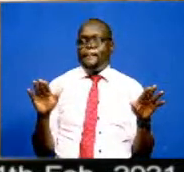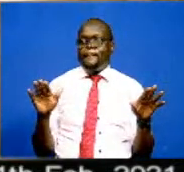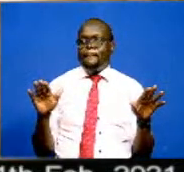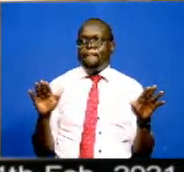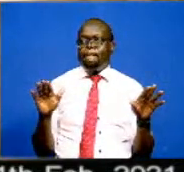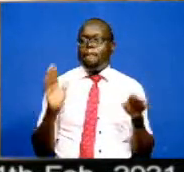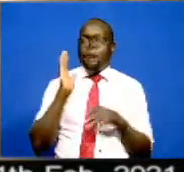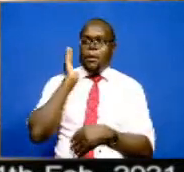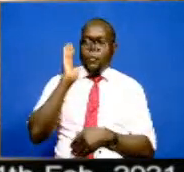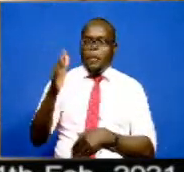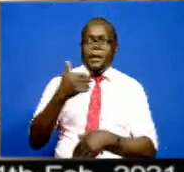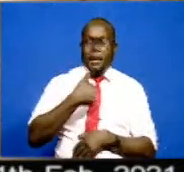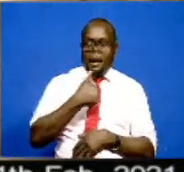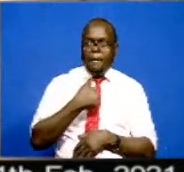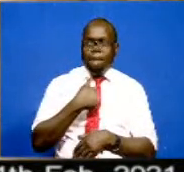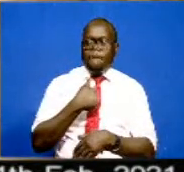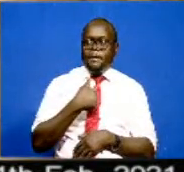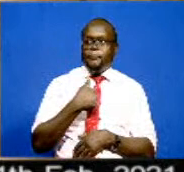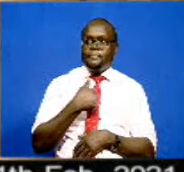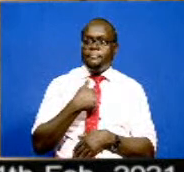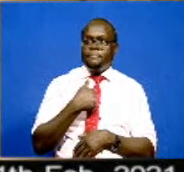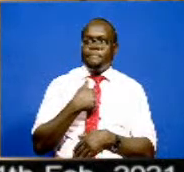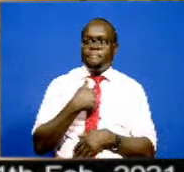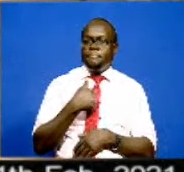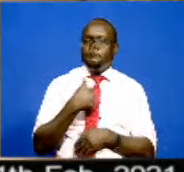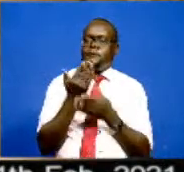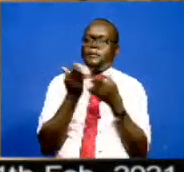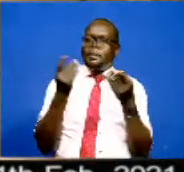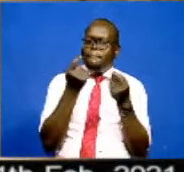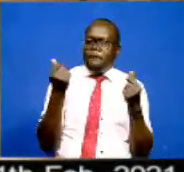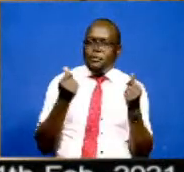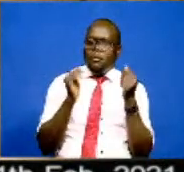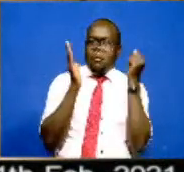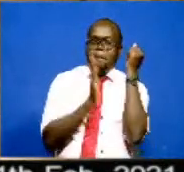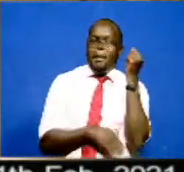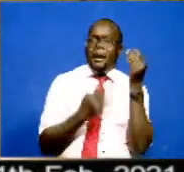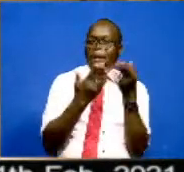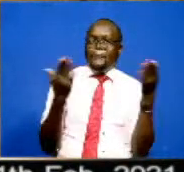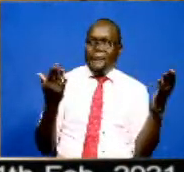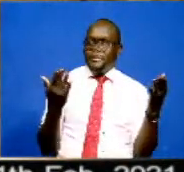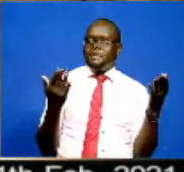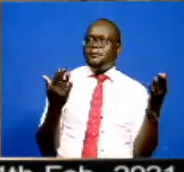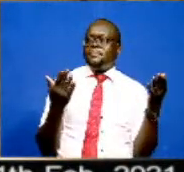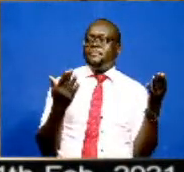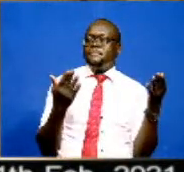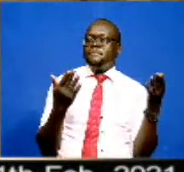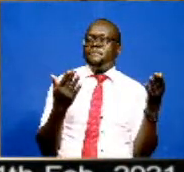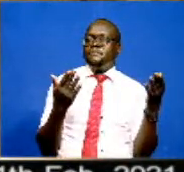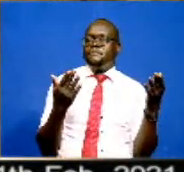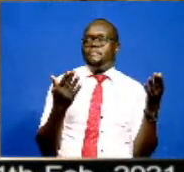will be, they say, some bad apples here and there. But I don't think whether it is,